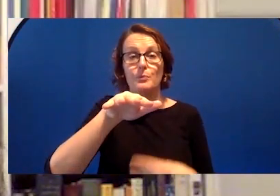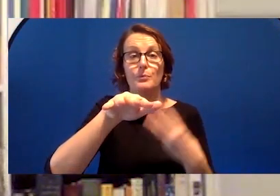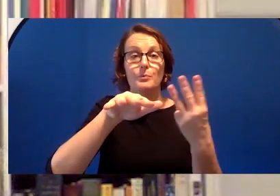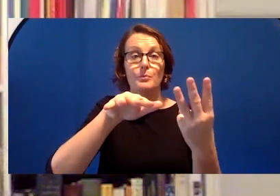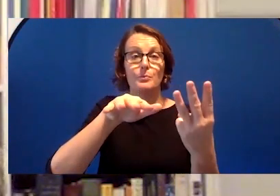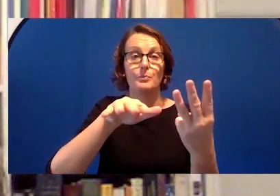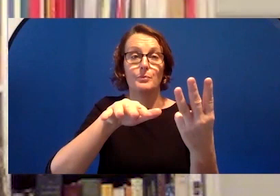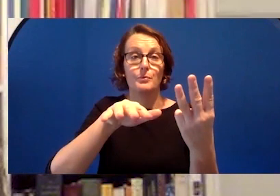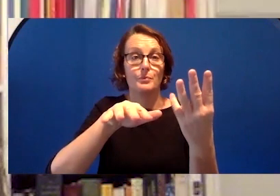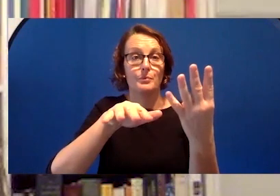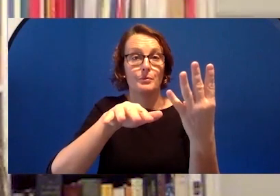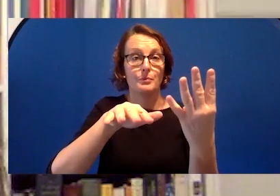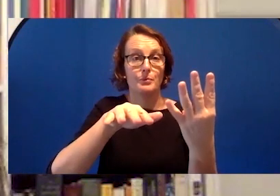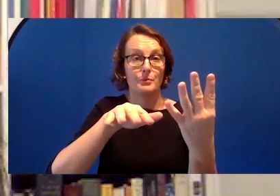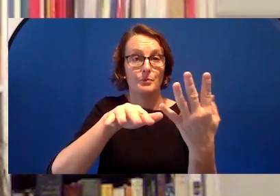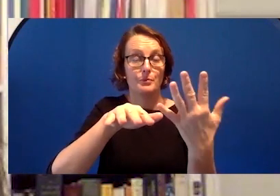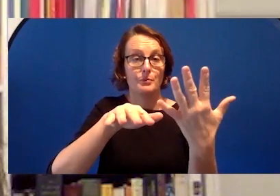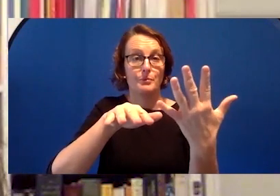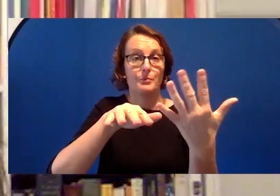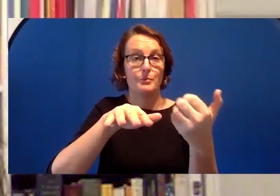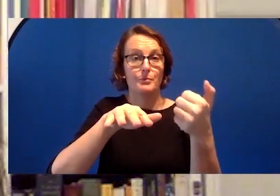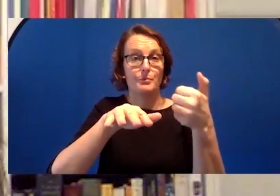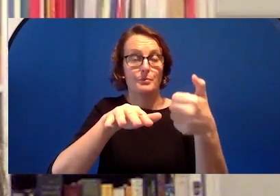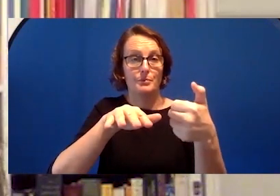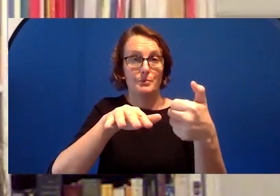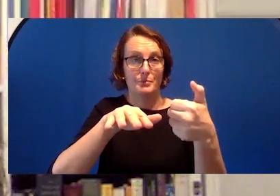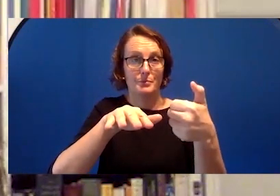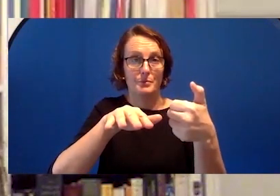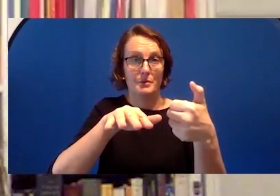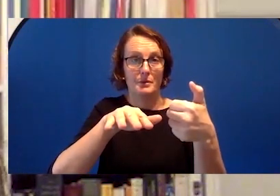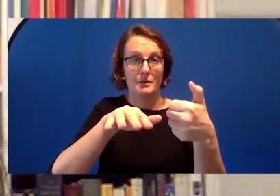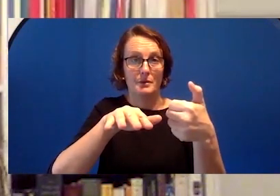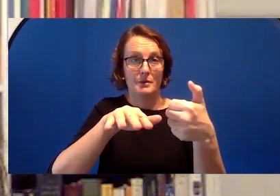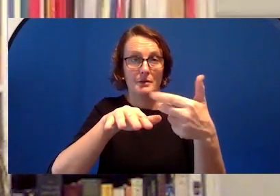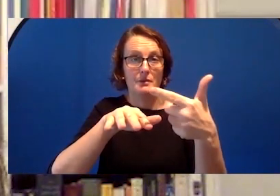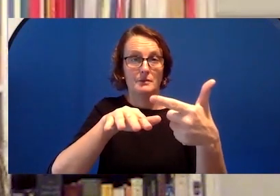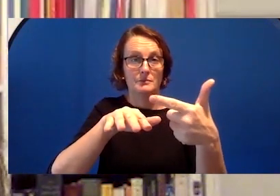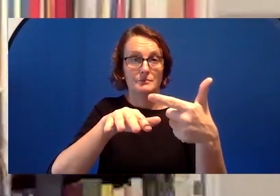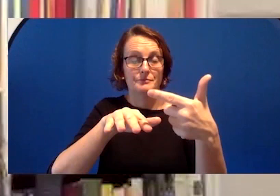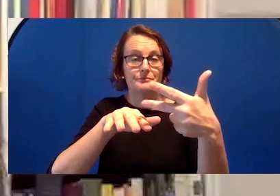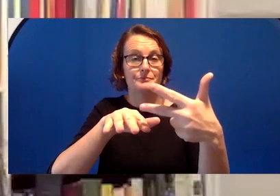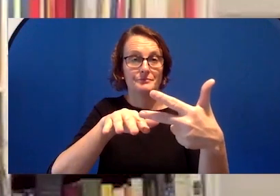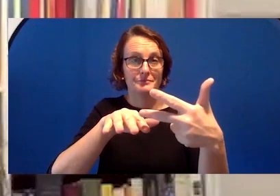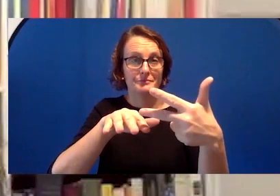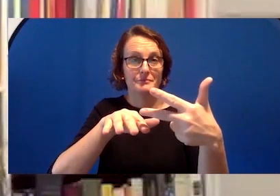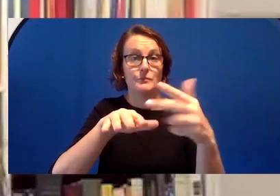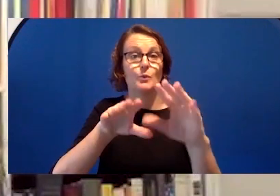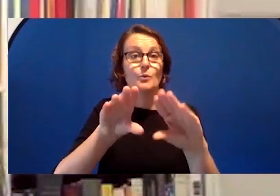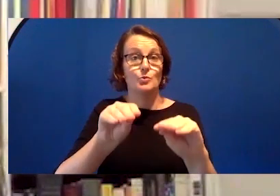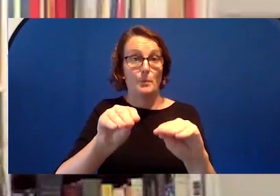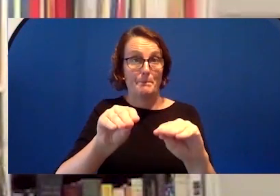3, 4, 5, 6, 7, 8. And